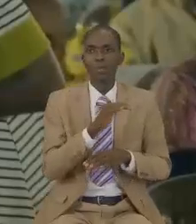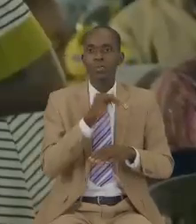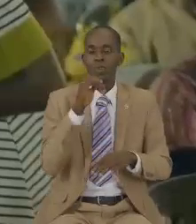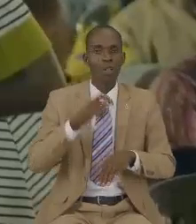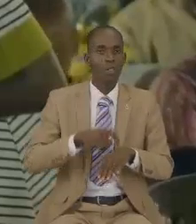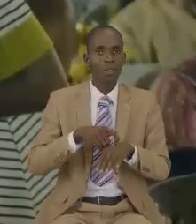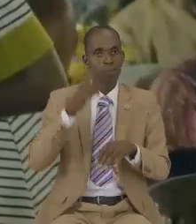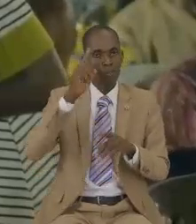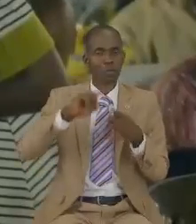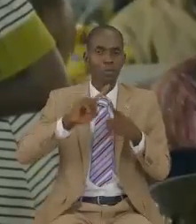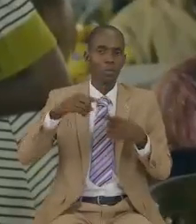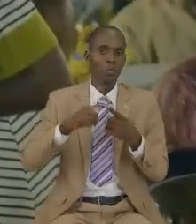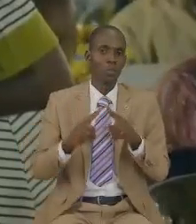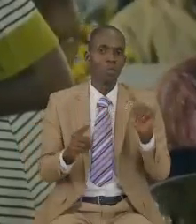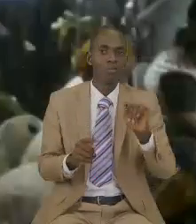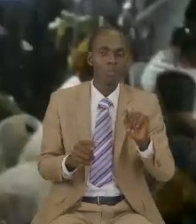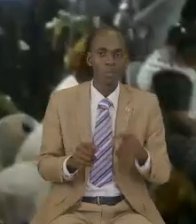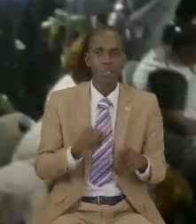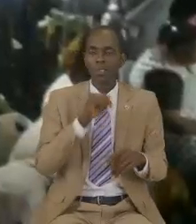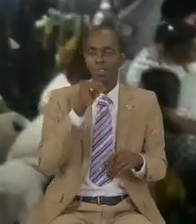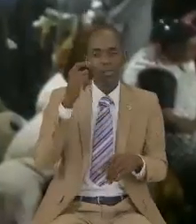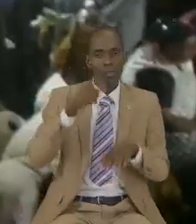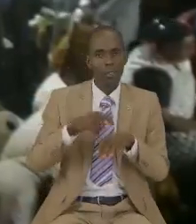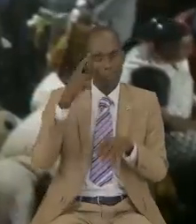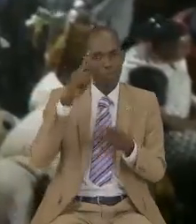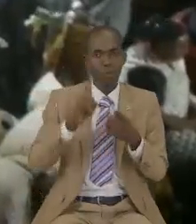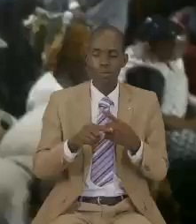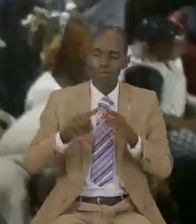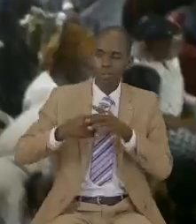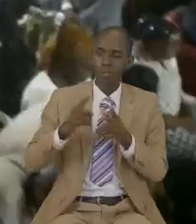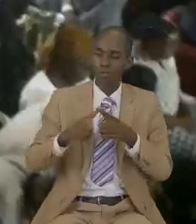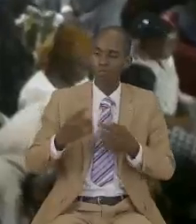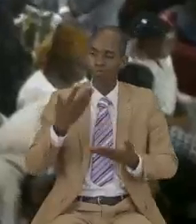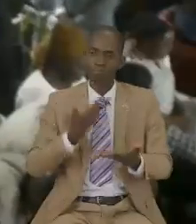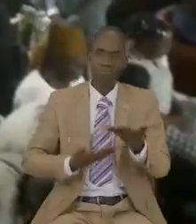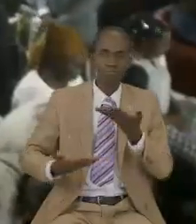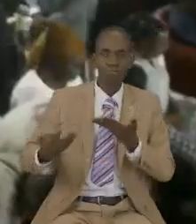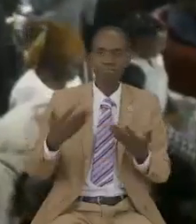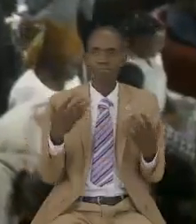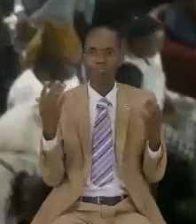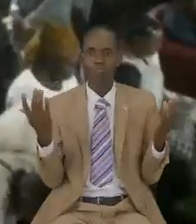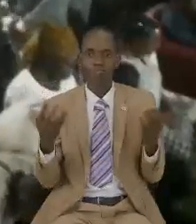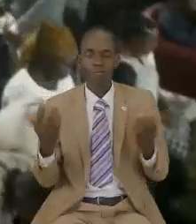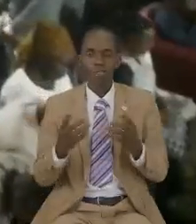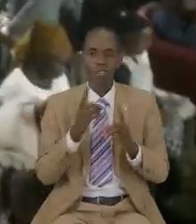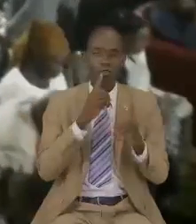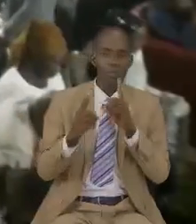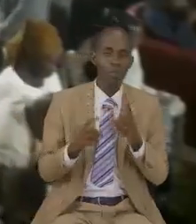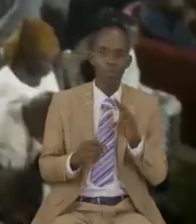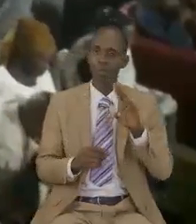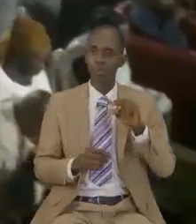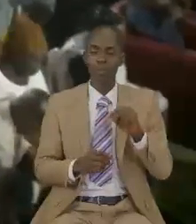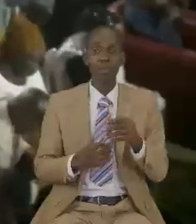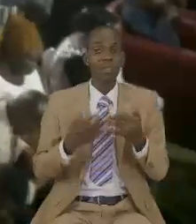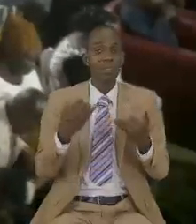Let's reach these converts for Christ tonight. The Lord had touched them. The Lord